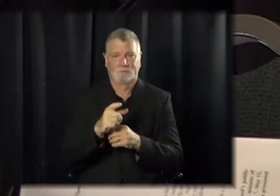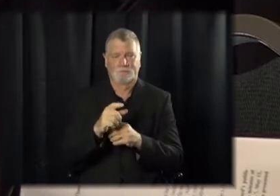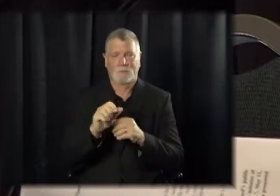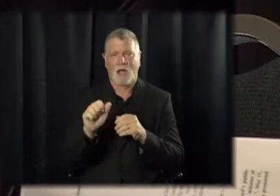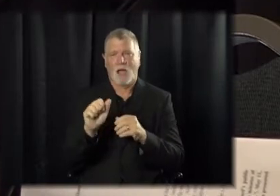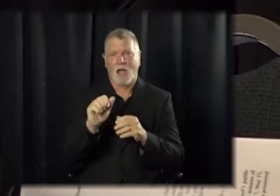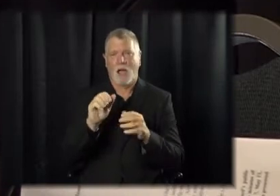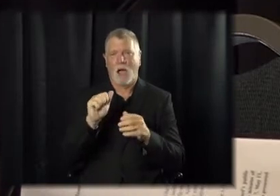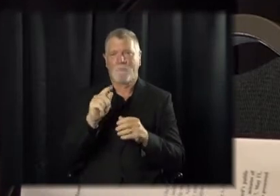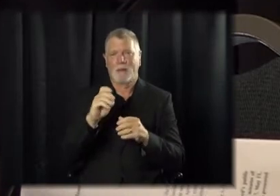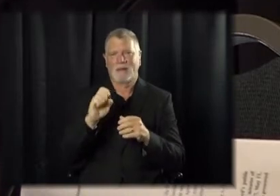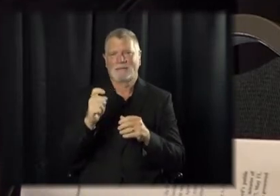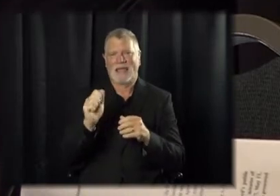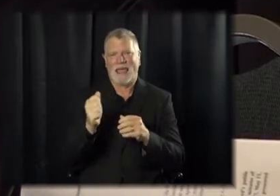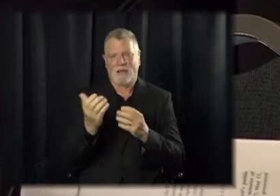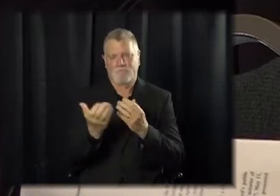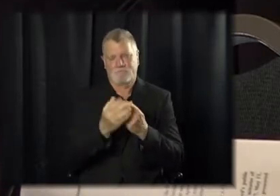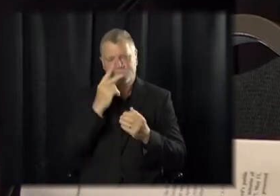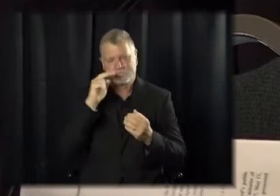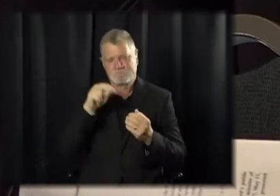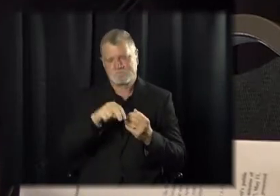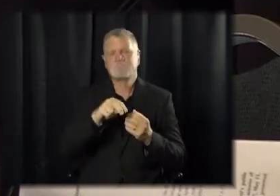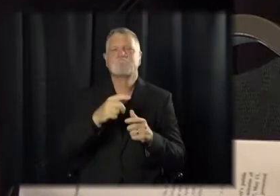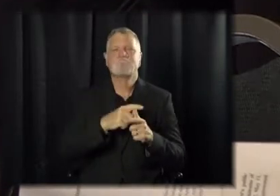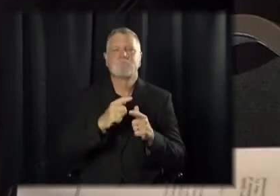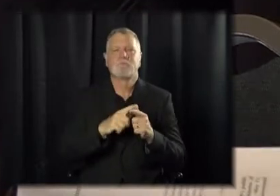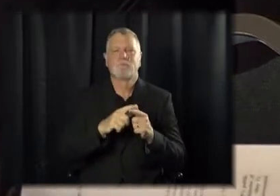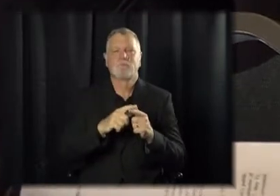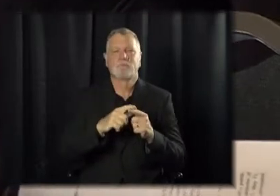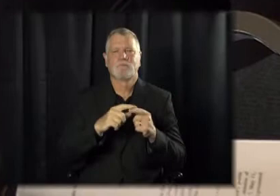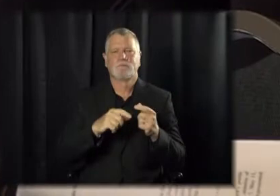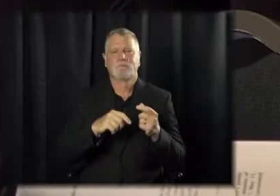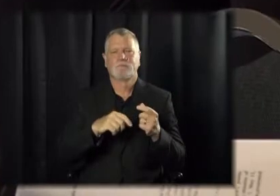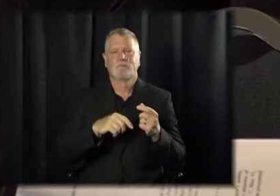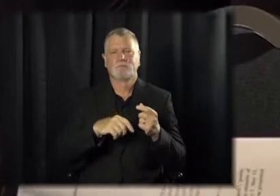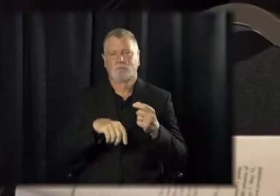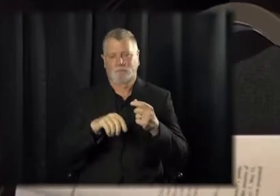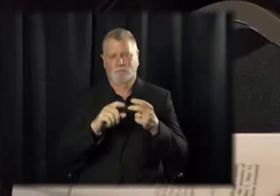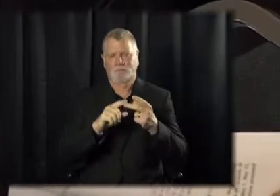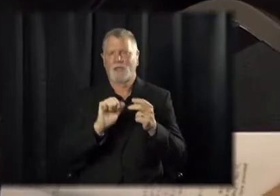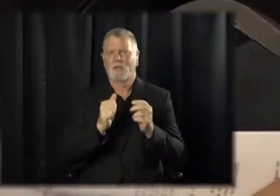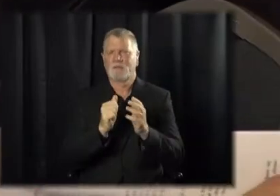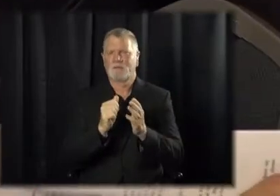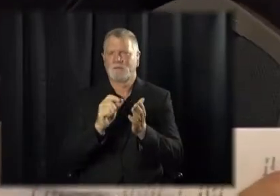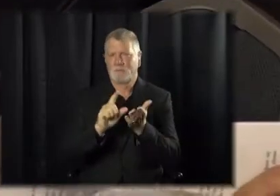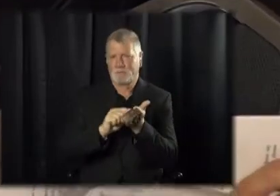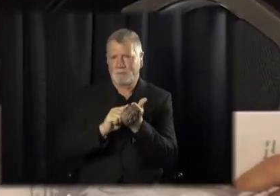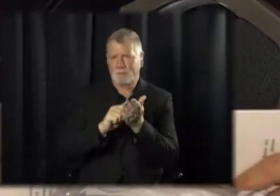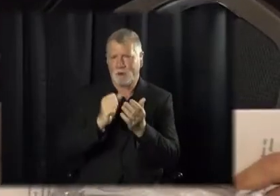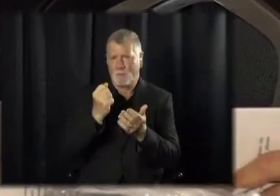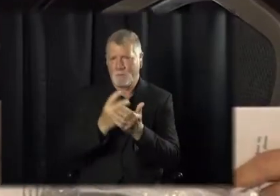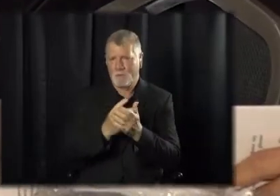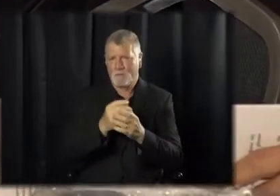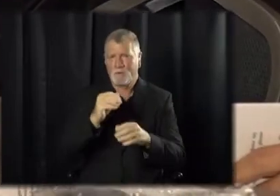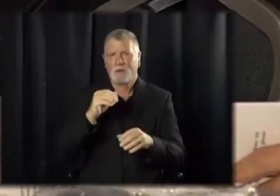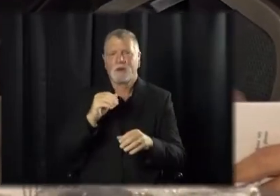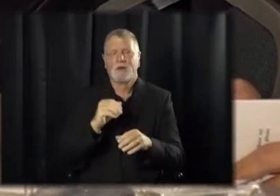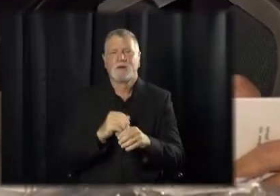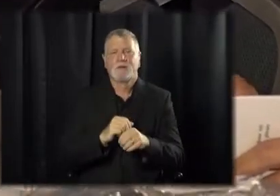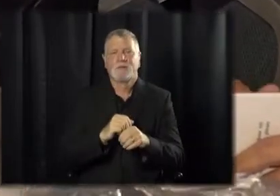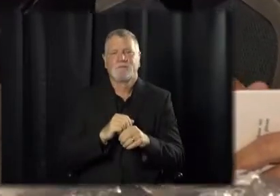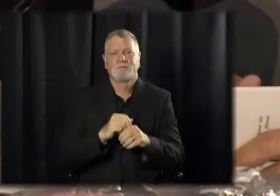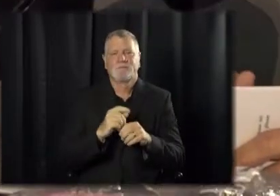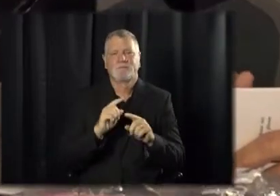Appendix A. The second set of meetings or of minute approvals is approvals